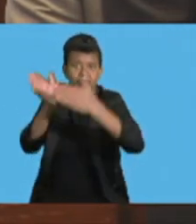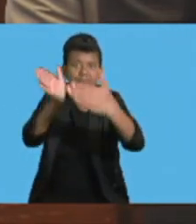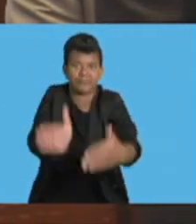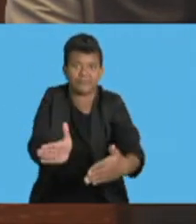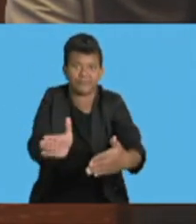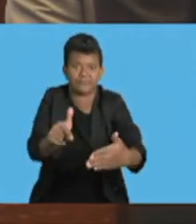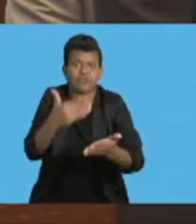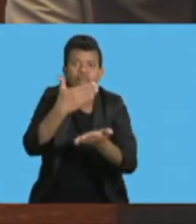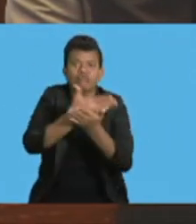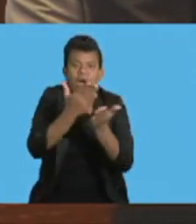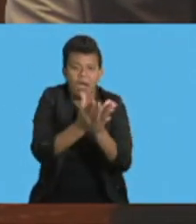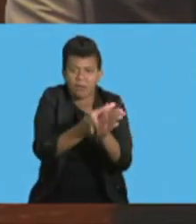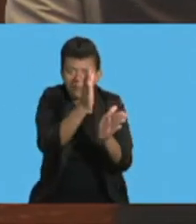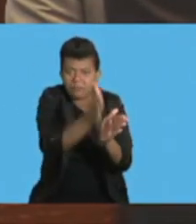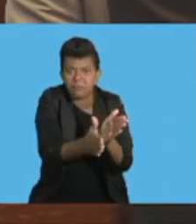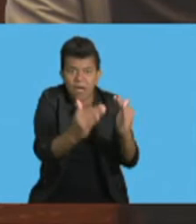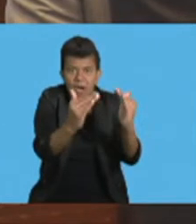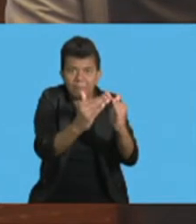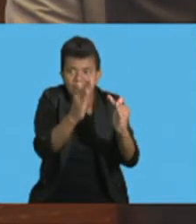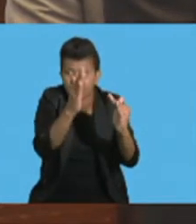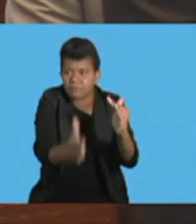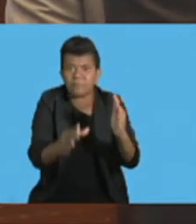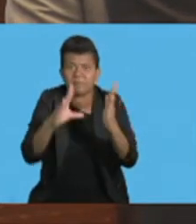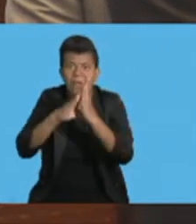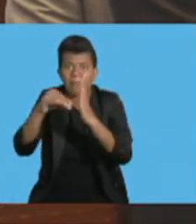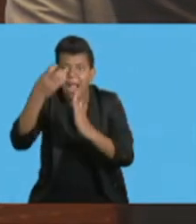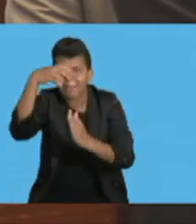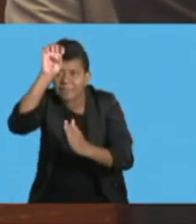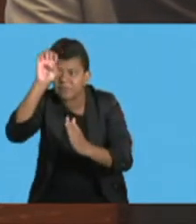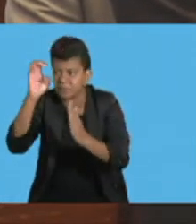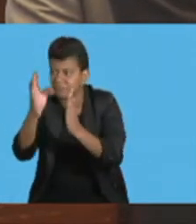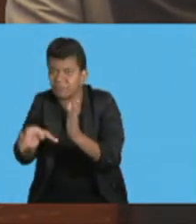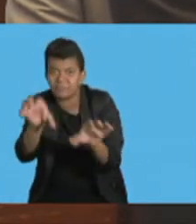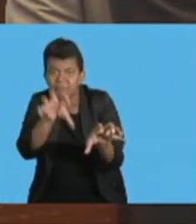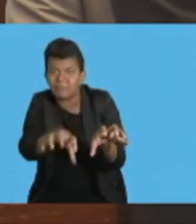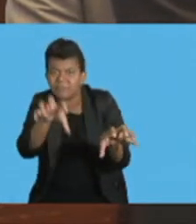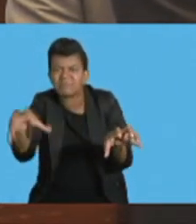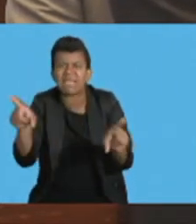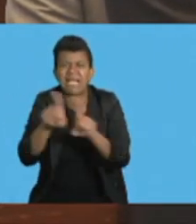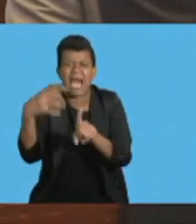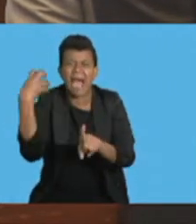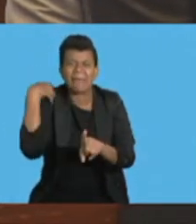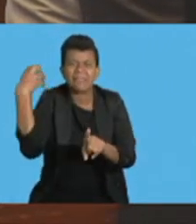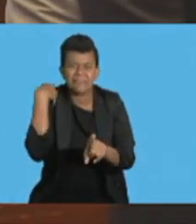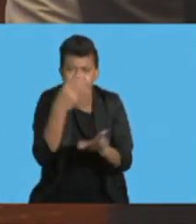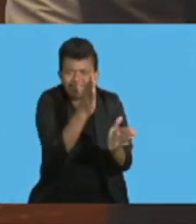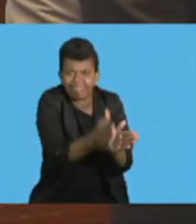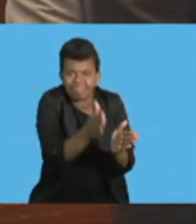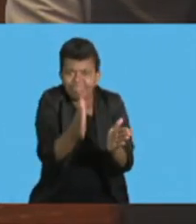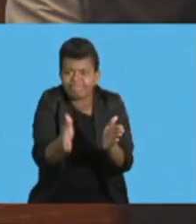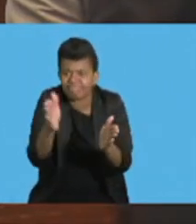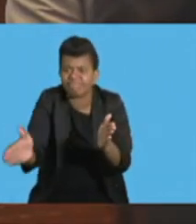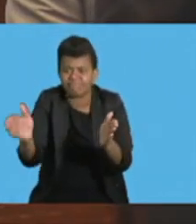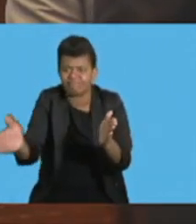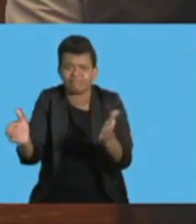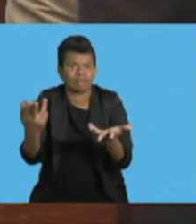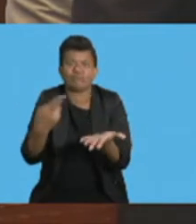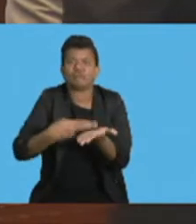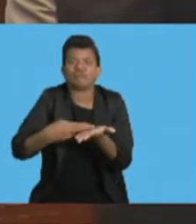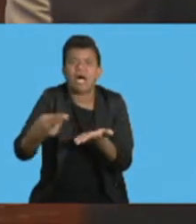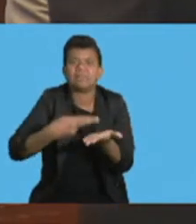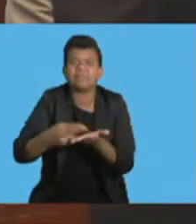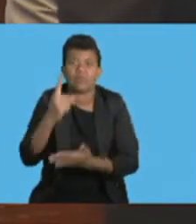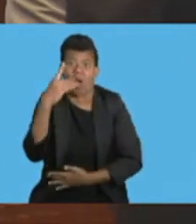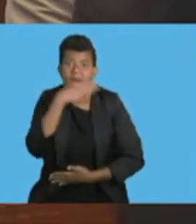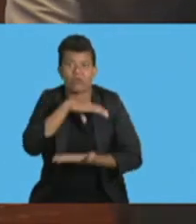New Guinea Embassy was allocated 6,144 square meters at a rental of $100 per annum. And